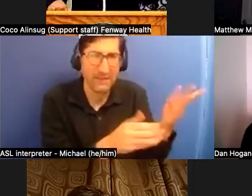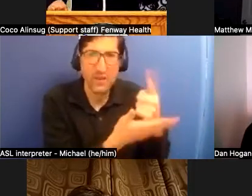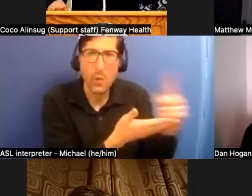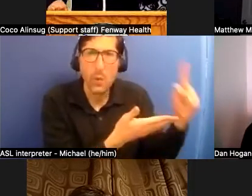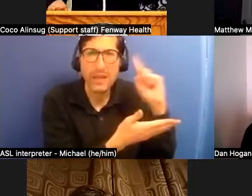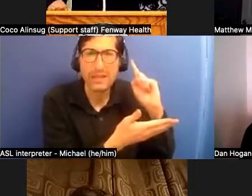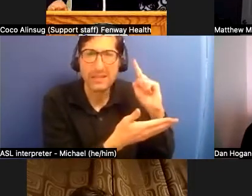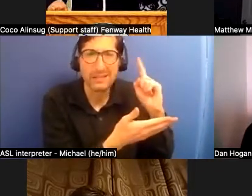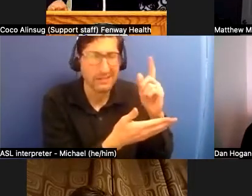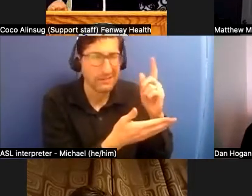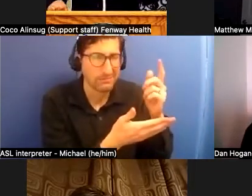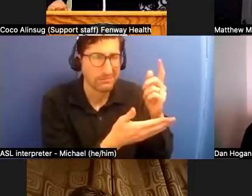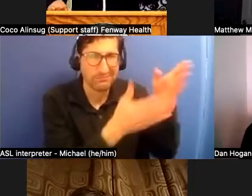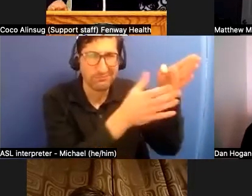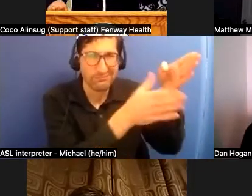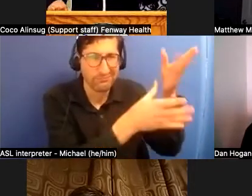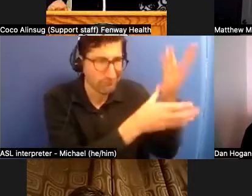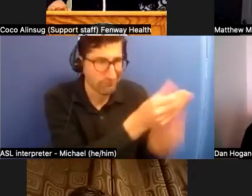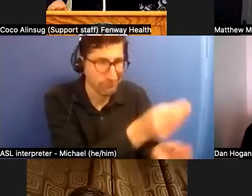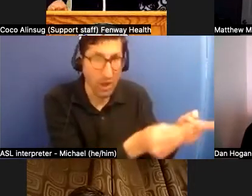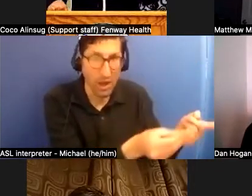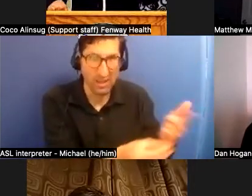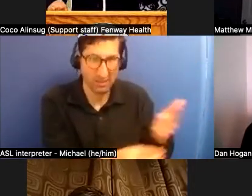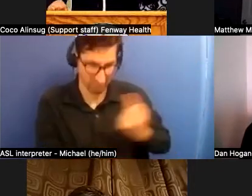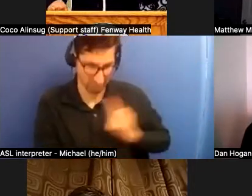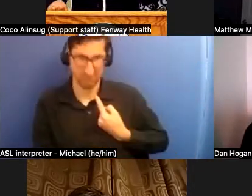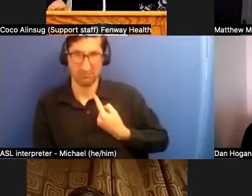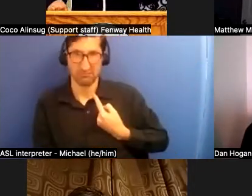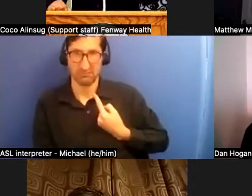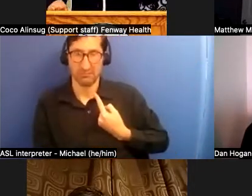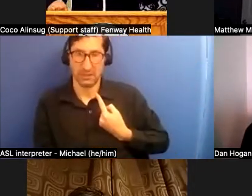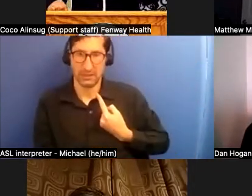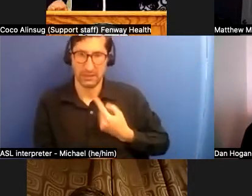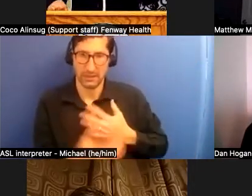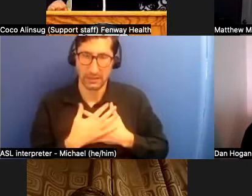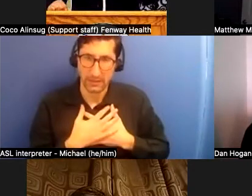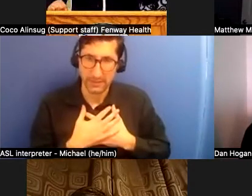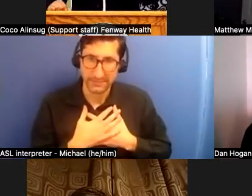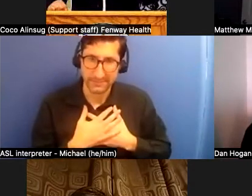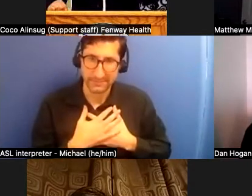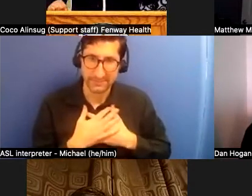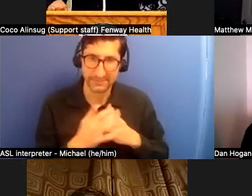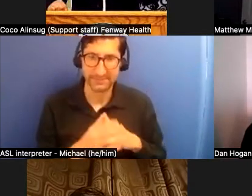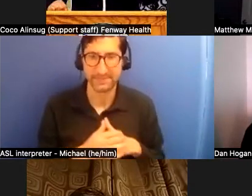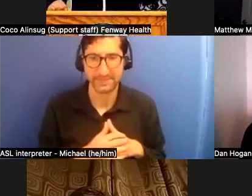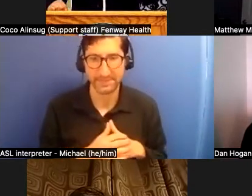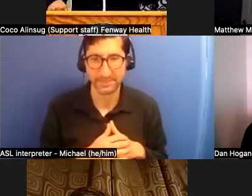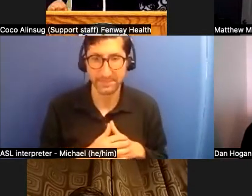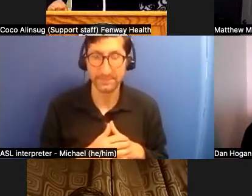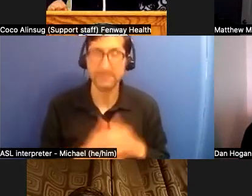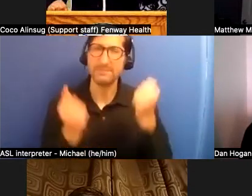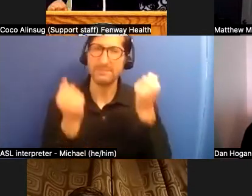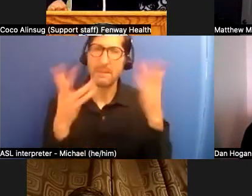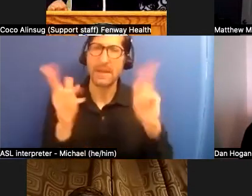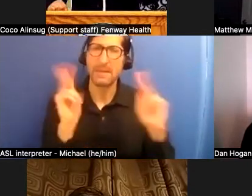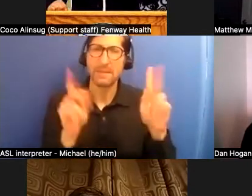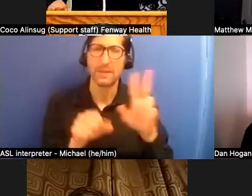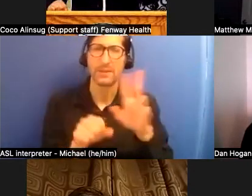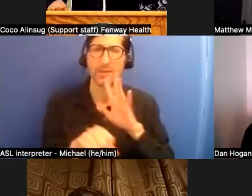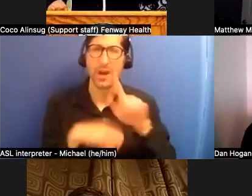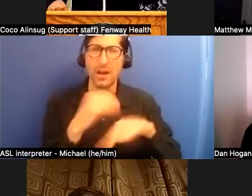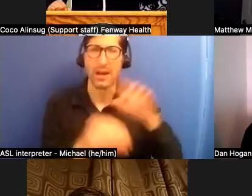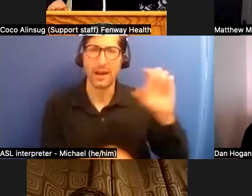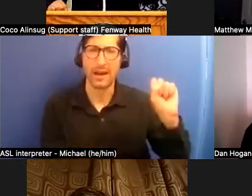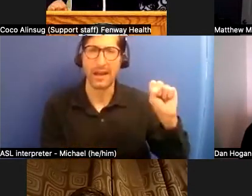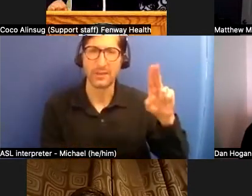I think one other thing I just want to bring up too, it hasn't really been talked about too much. A lot of people talk about substance use disorder and addiction in the context